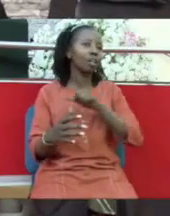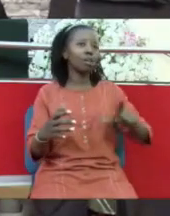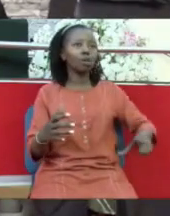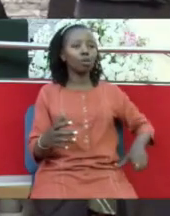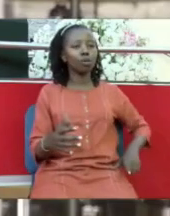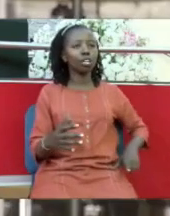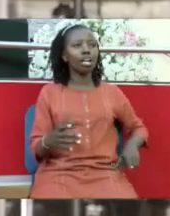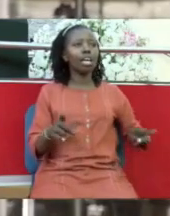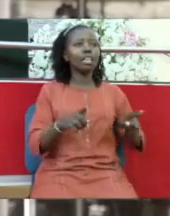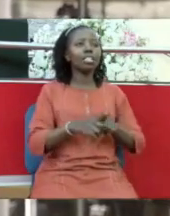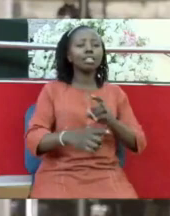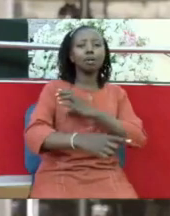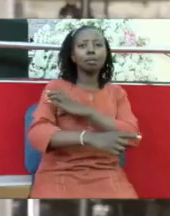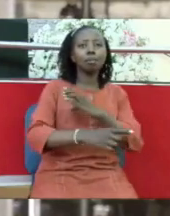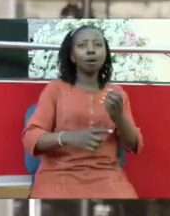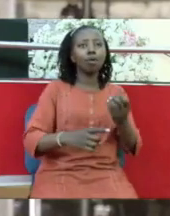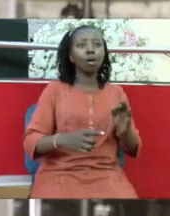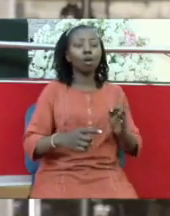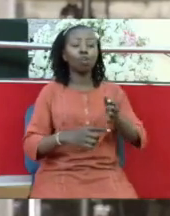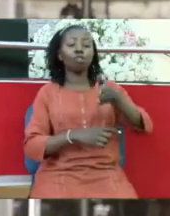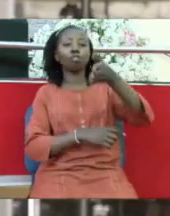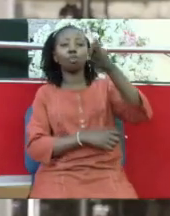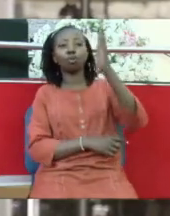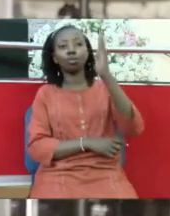and in the power of His might.